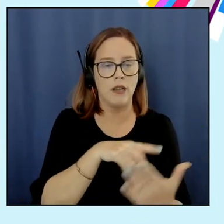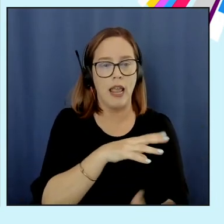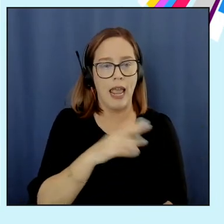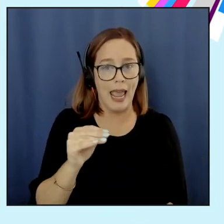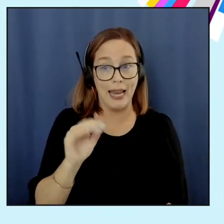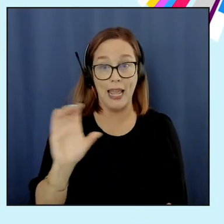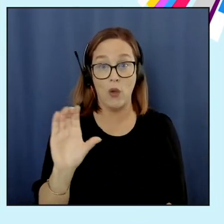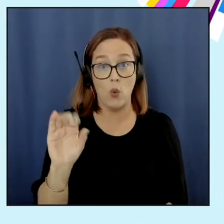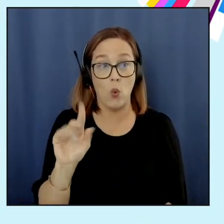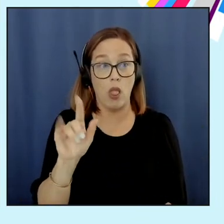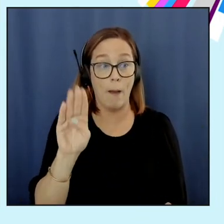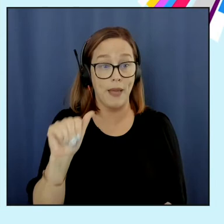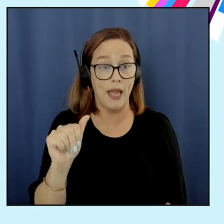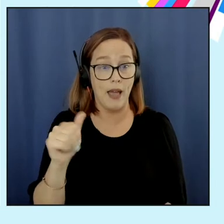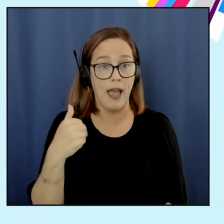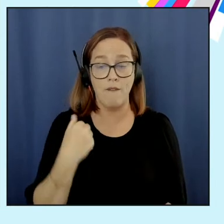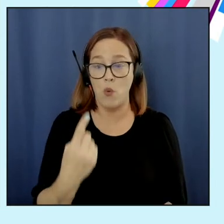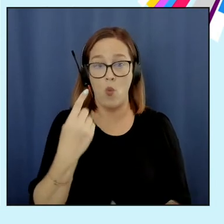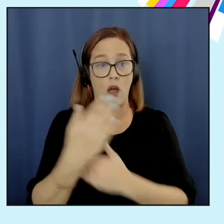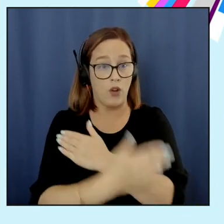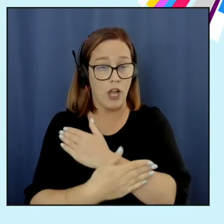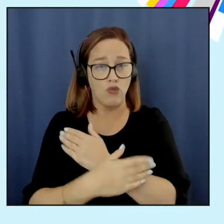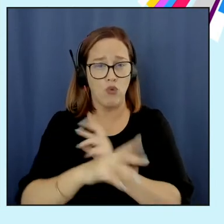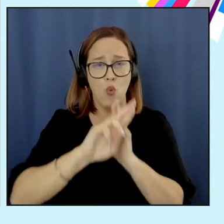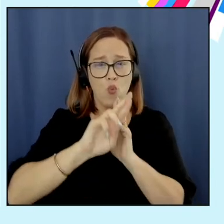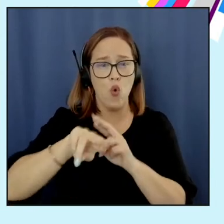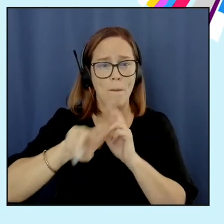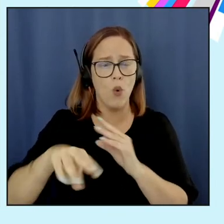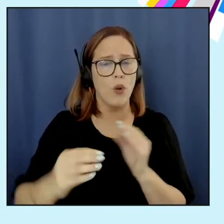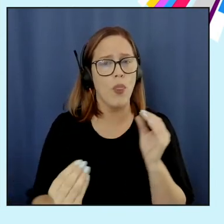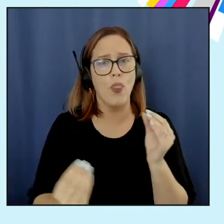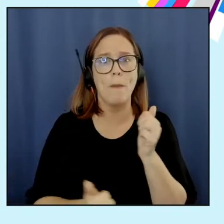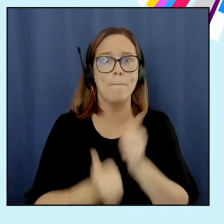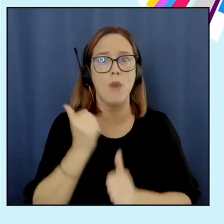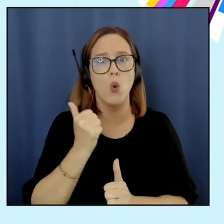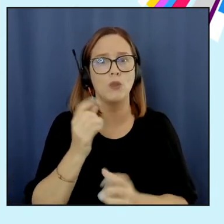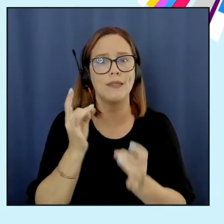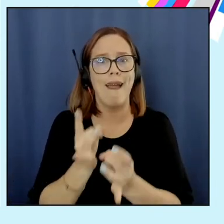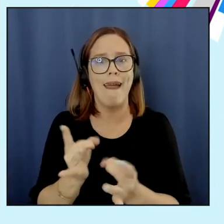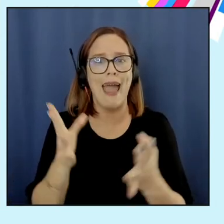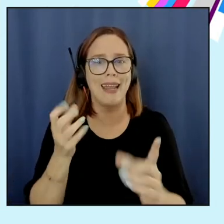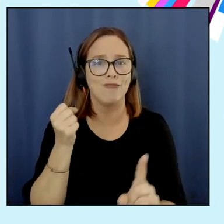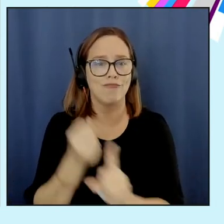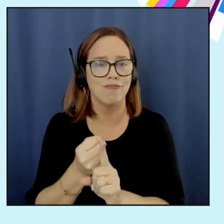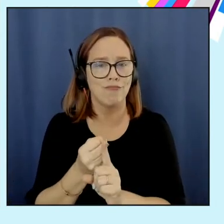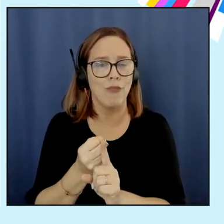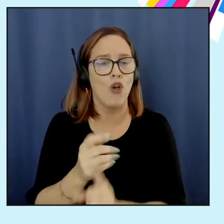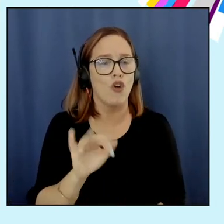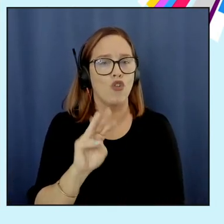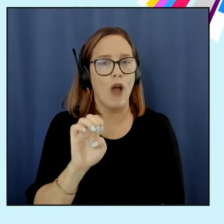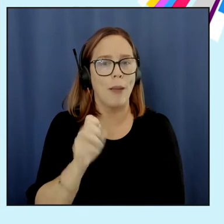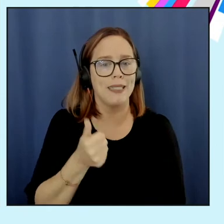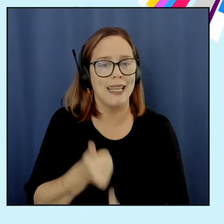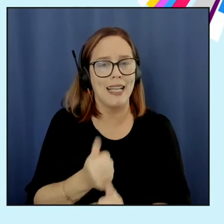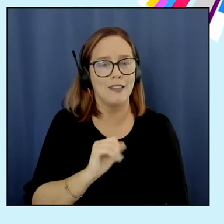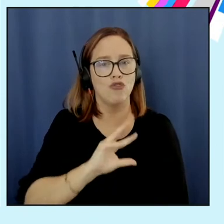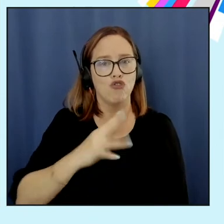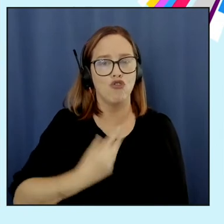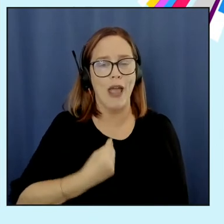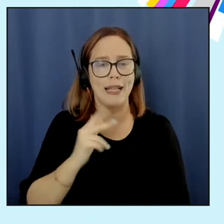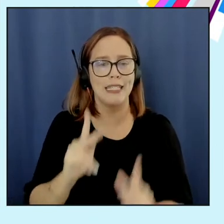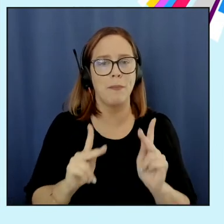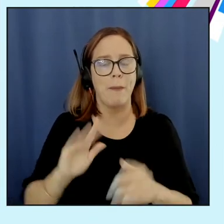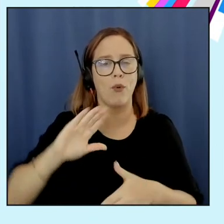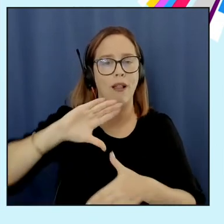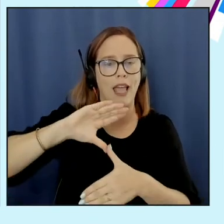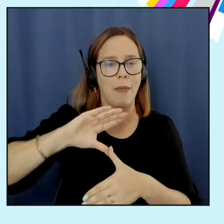the countries that report the most hate crimes against trans people in Latin America, along with Mexico